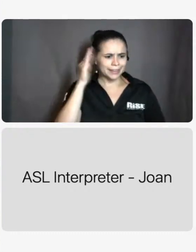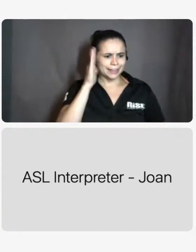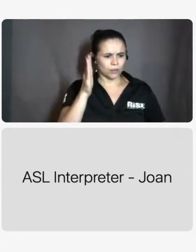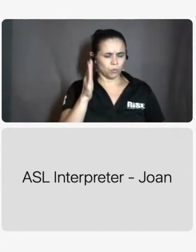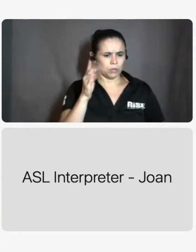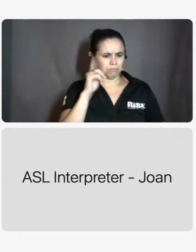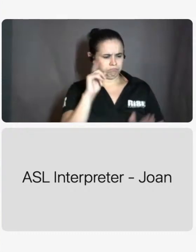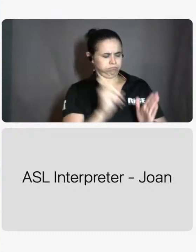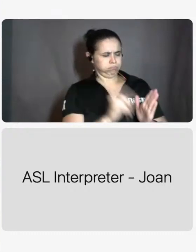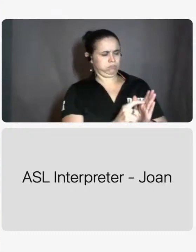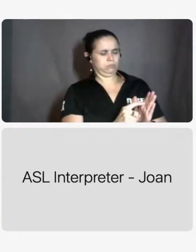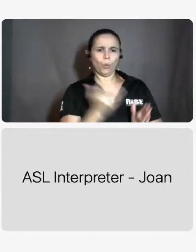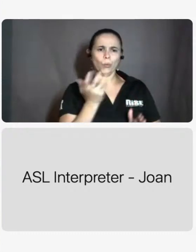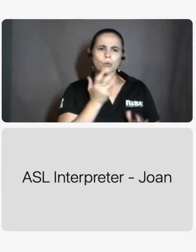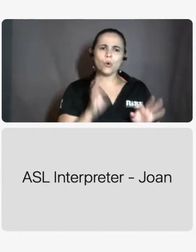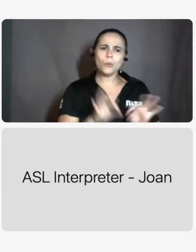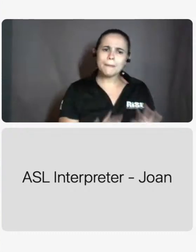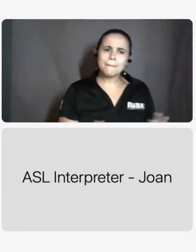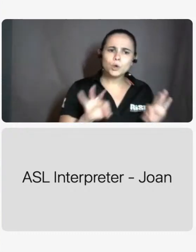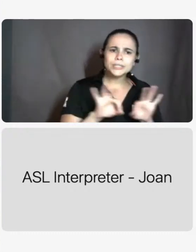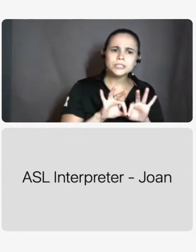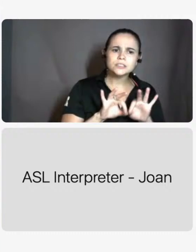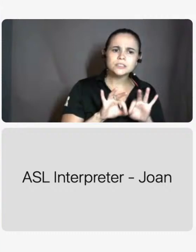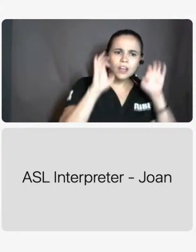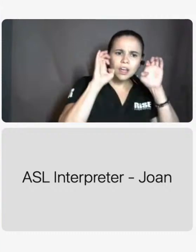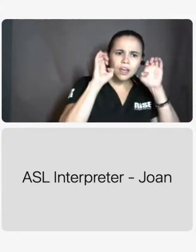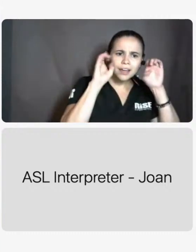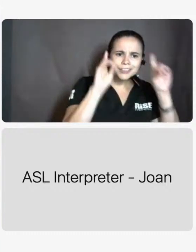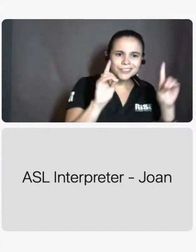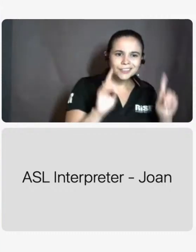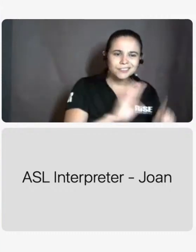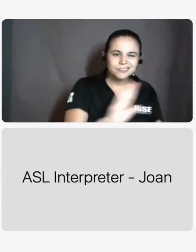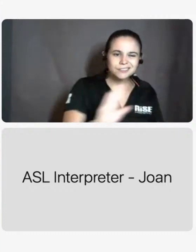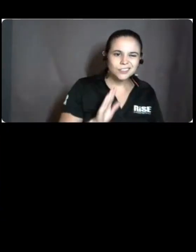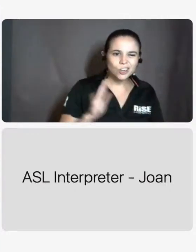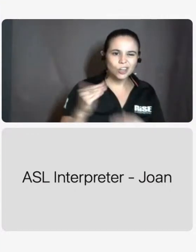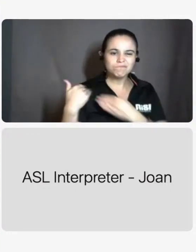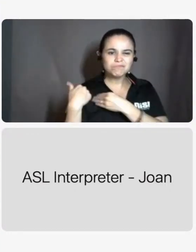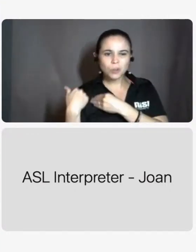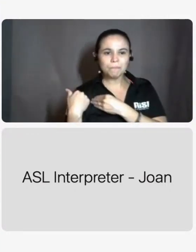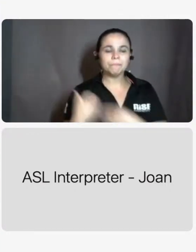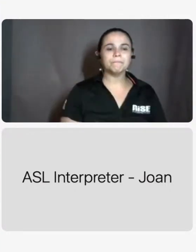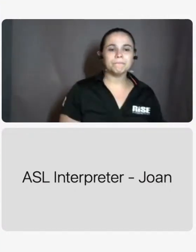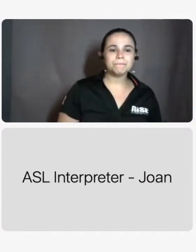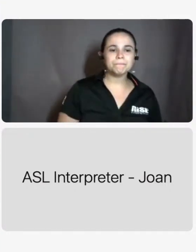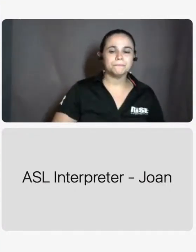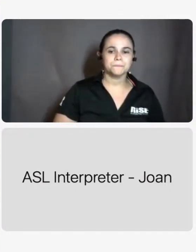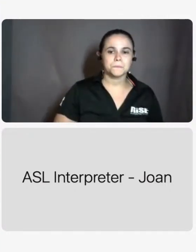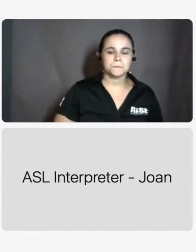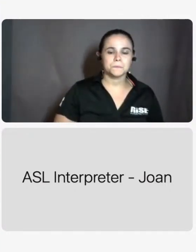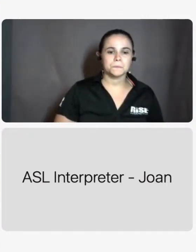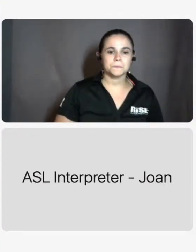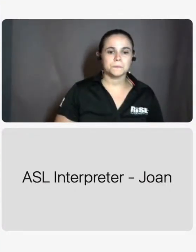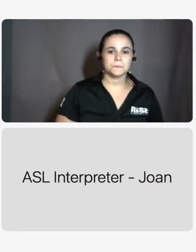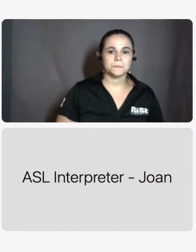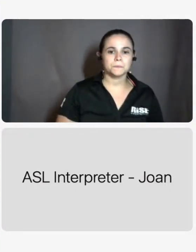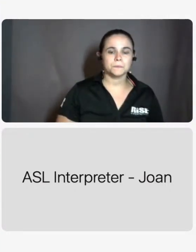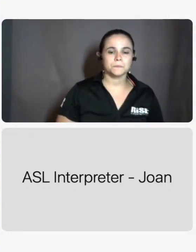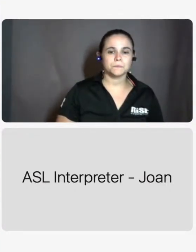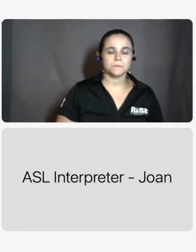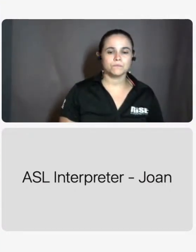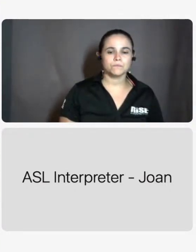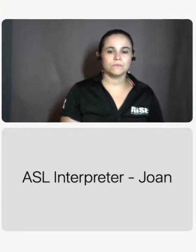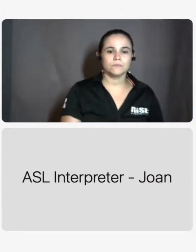bring in the opportunity for markability to the area